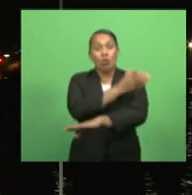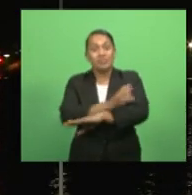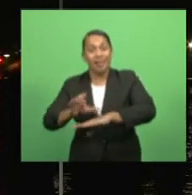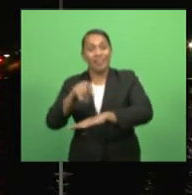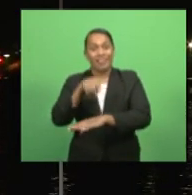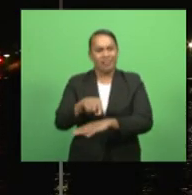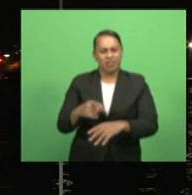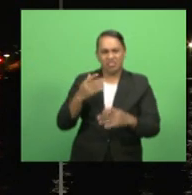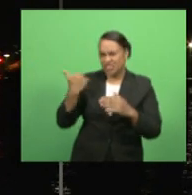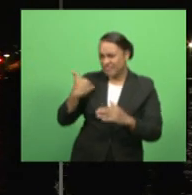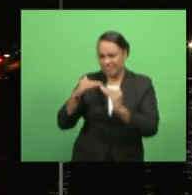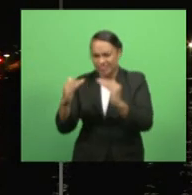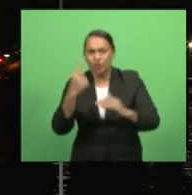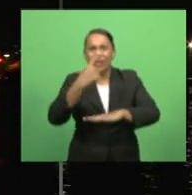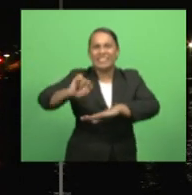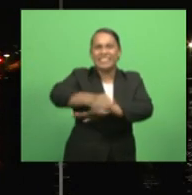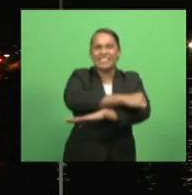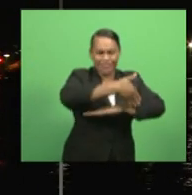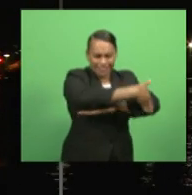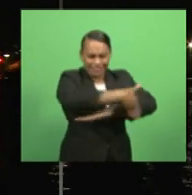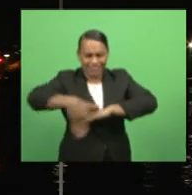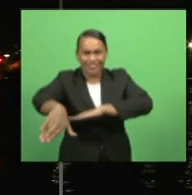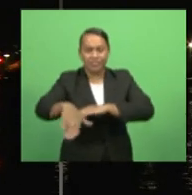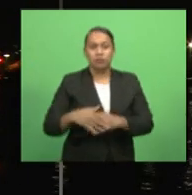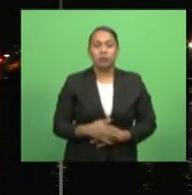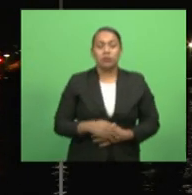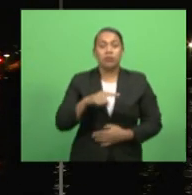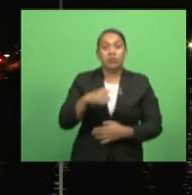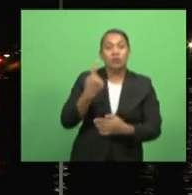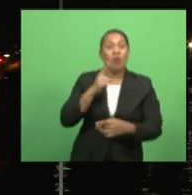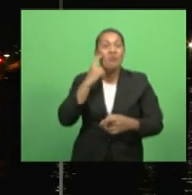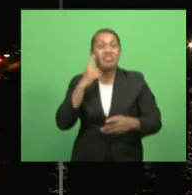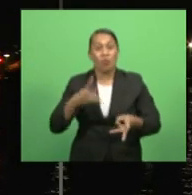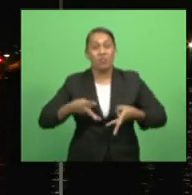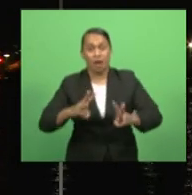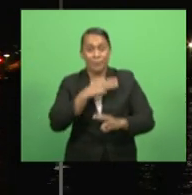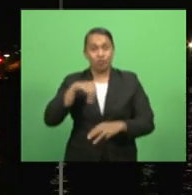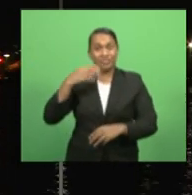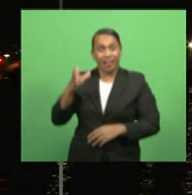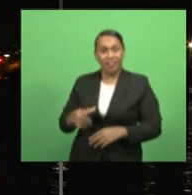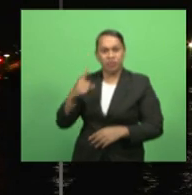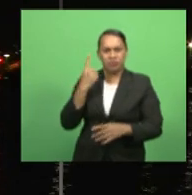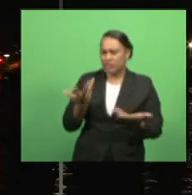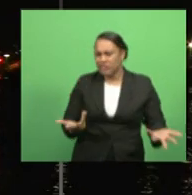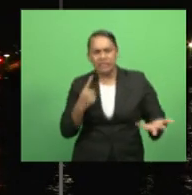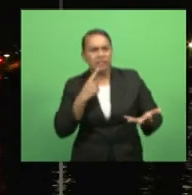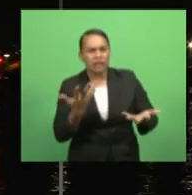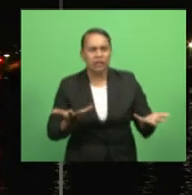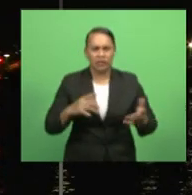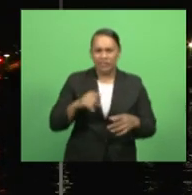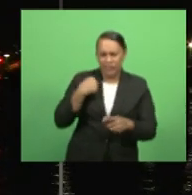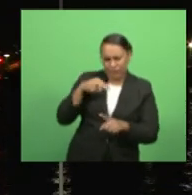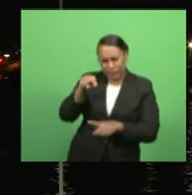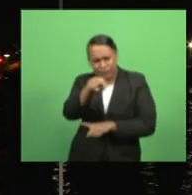change. Permanent Secretary for Waterways Joshua Wycliffe says this was clearly portrayed in recent weeks during Tropical